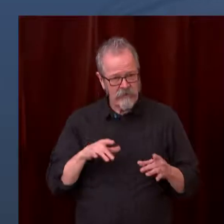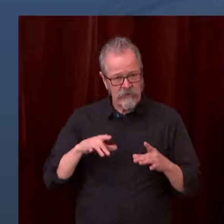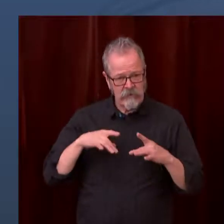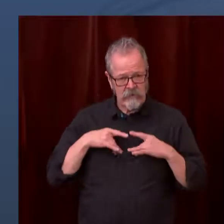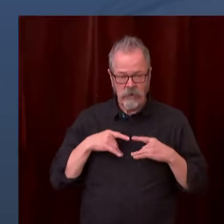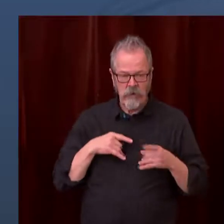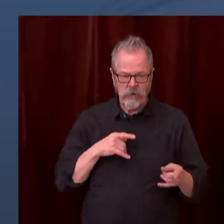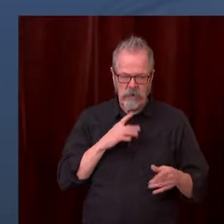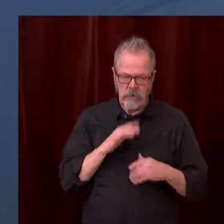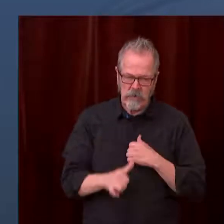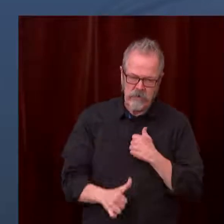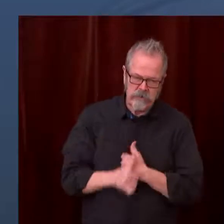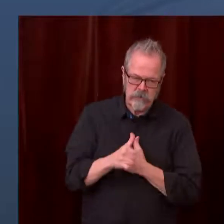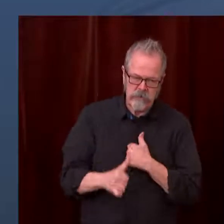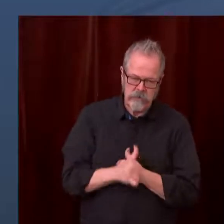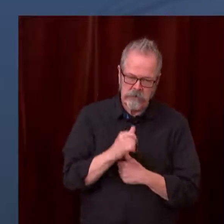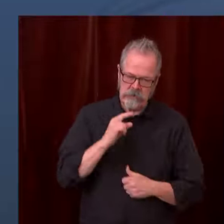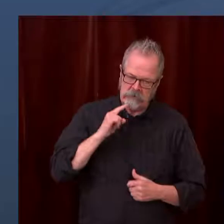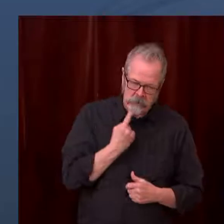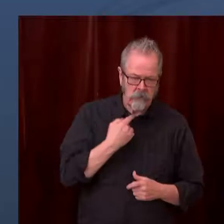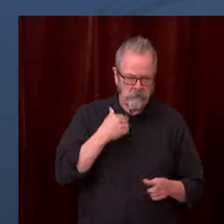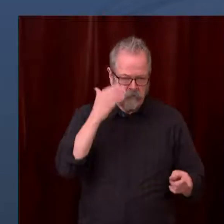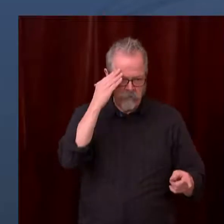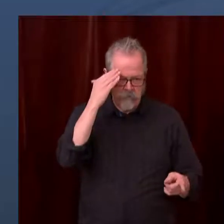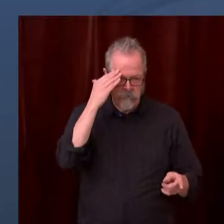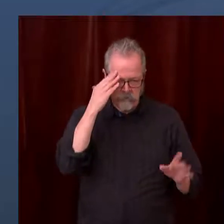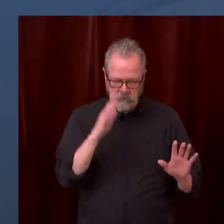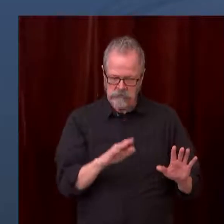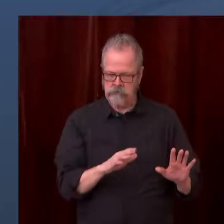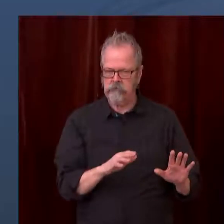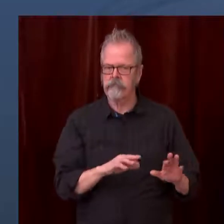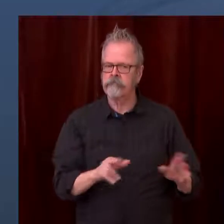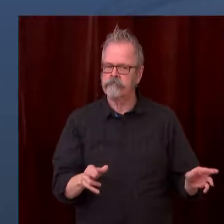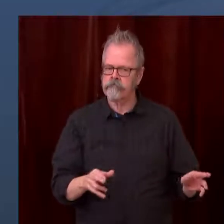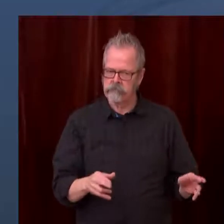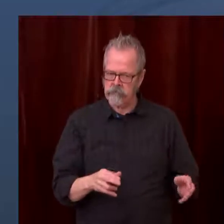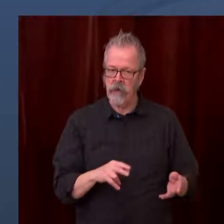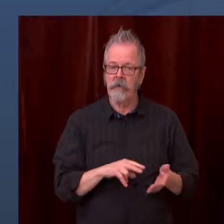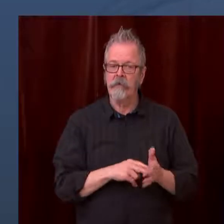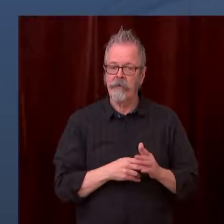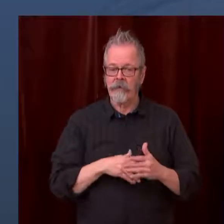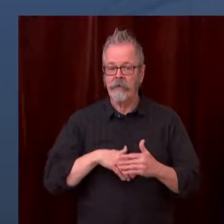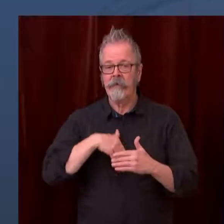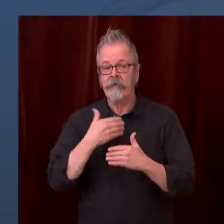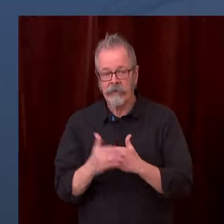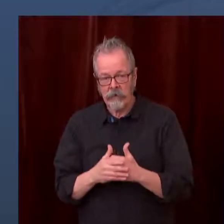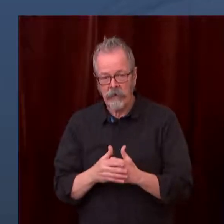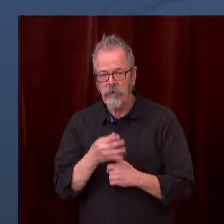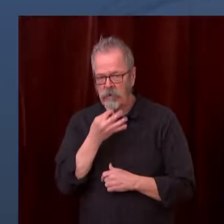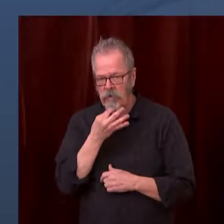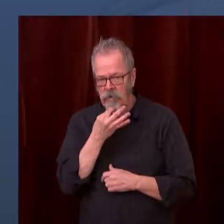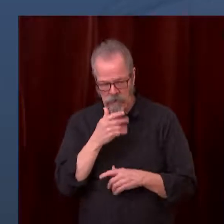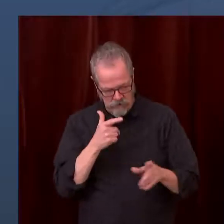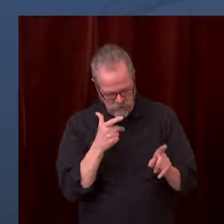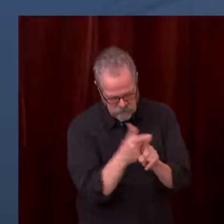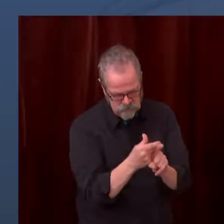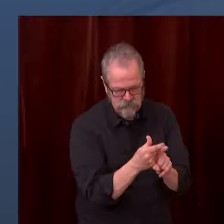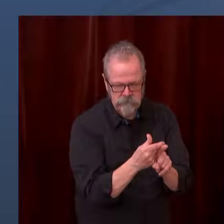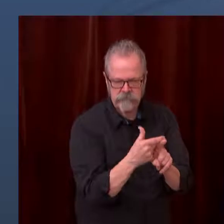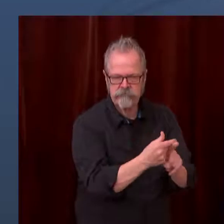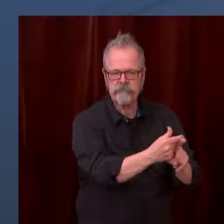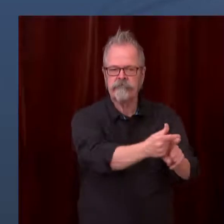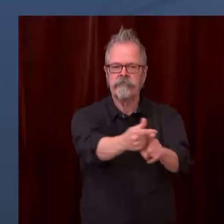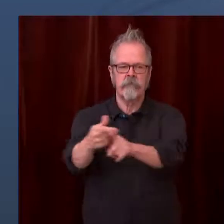with COVID-19. And finally, as the governor mentioned, the CDC has for months had